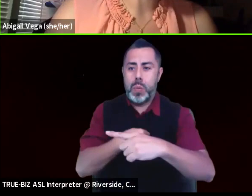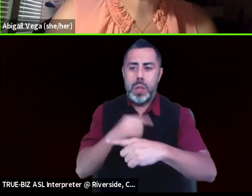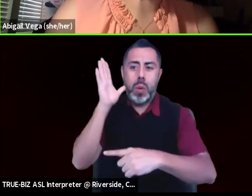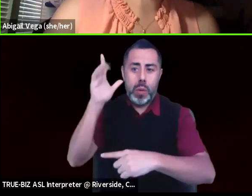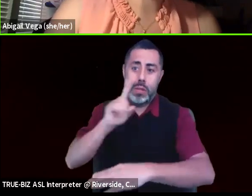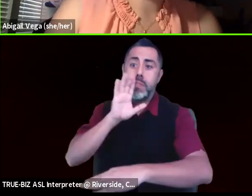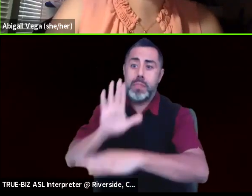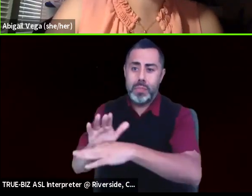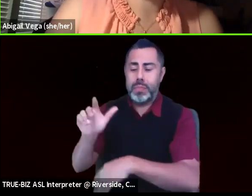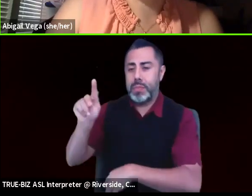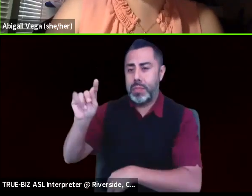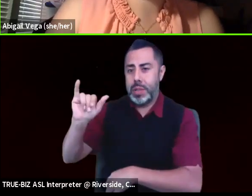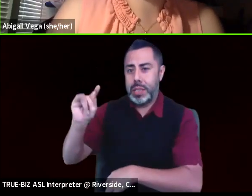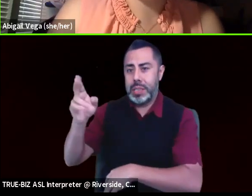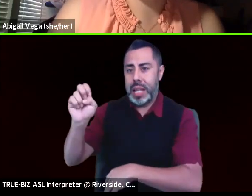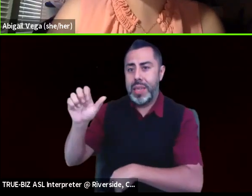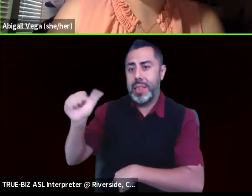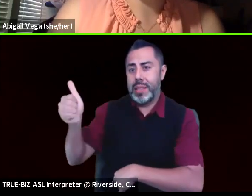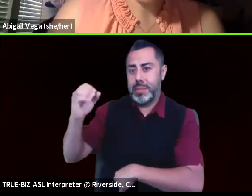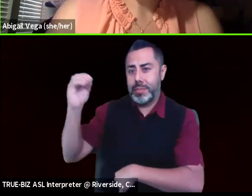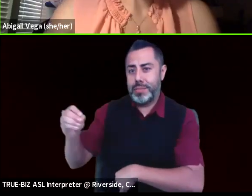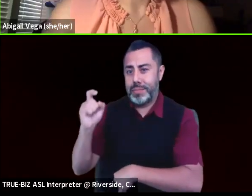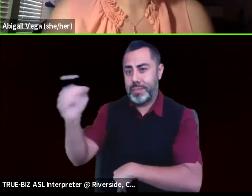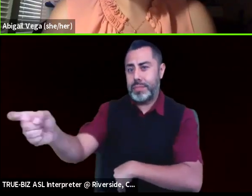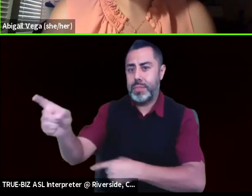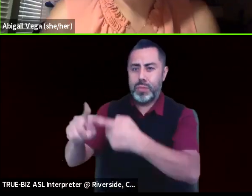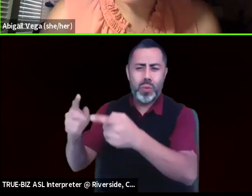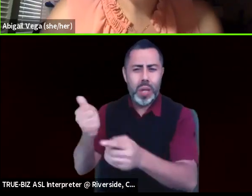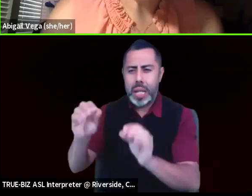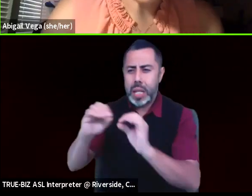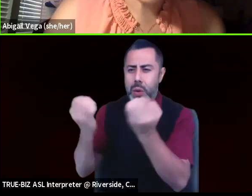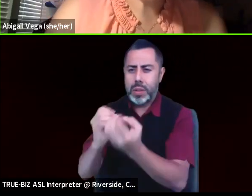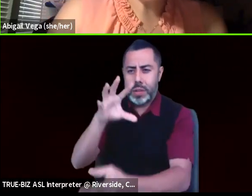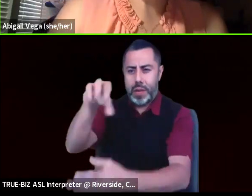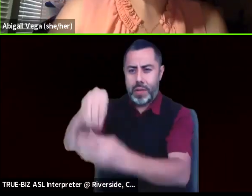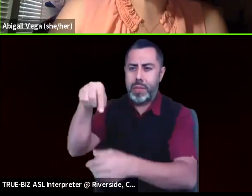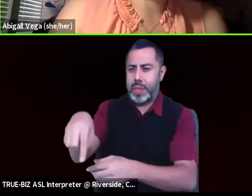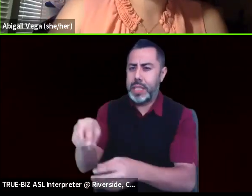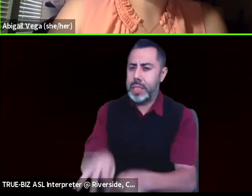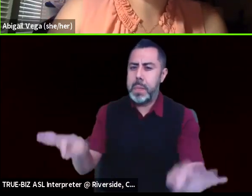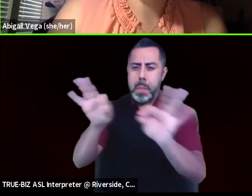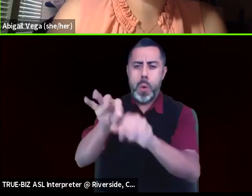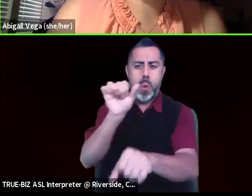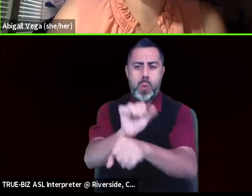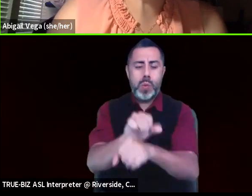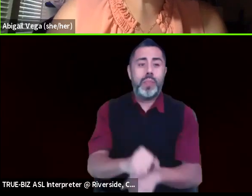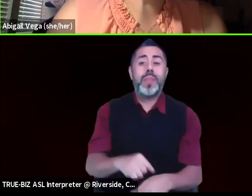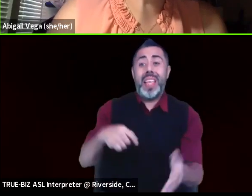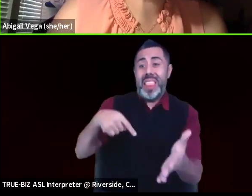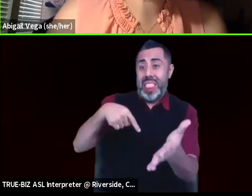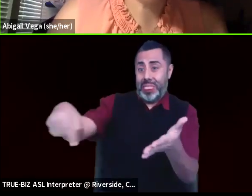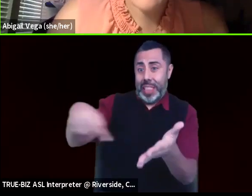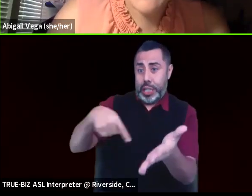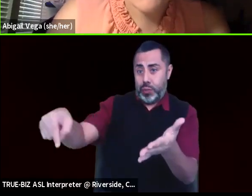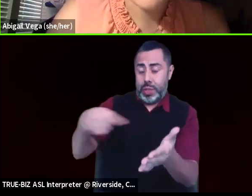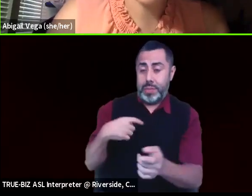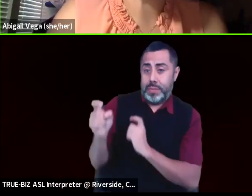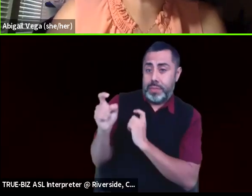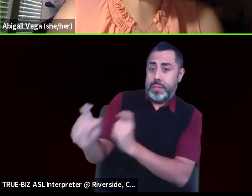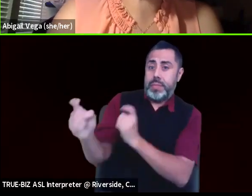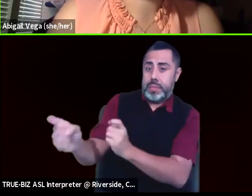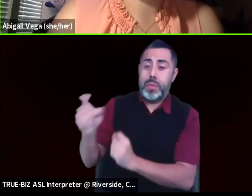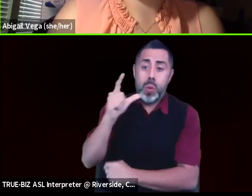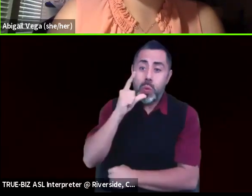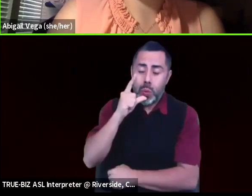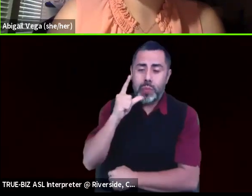organization doing this important work. This week, we are contributing to the American Indian Community House